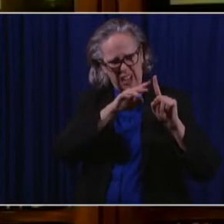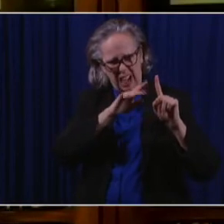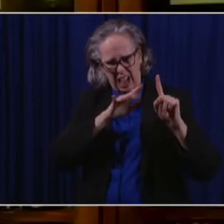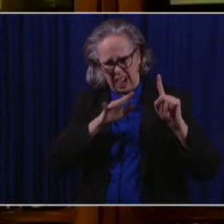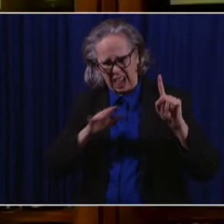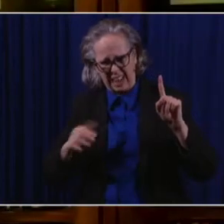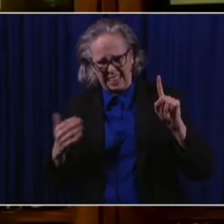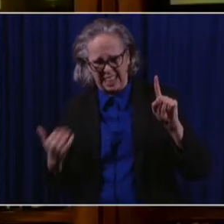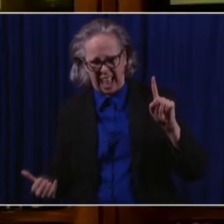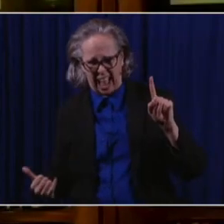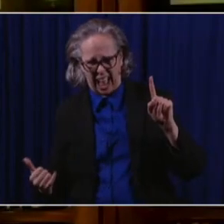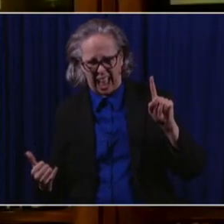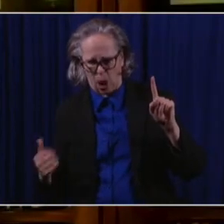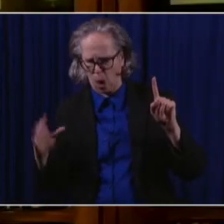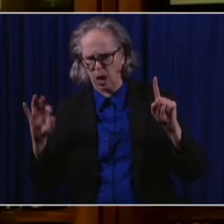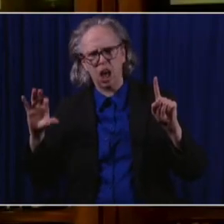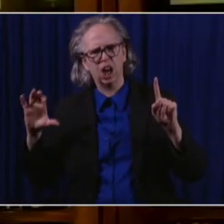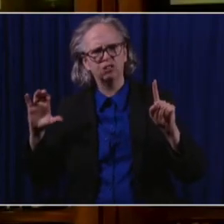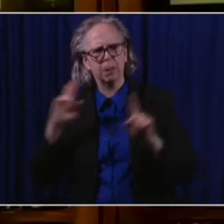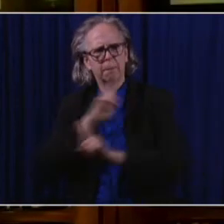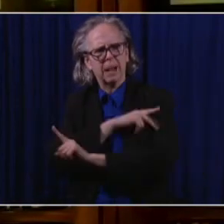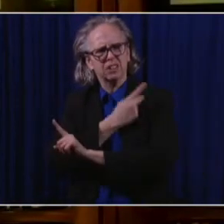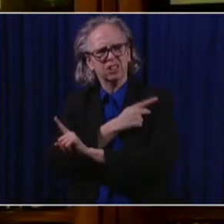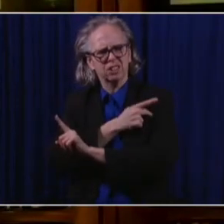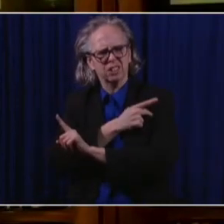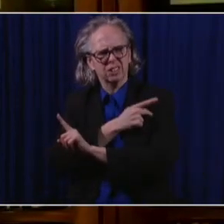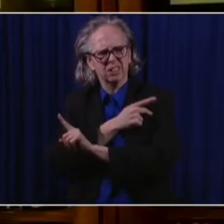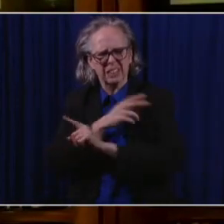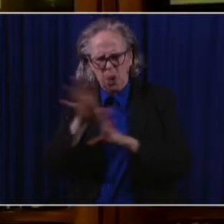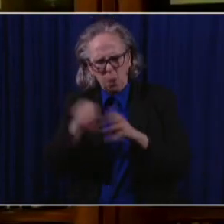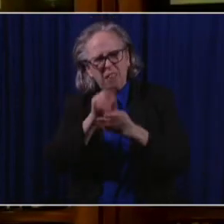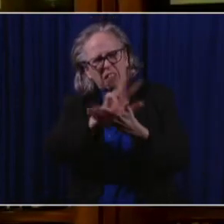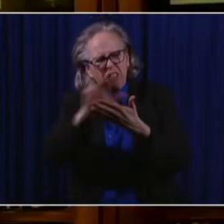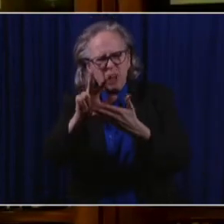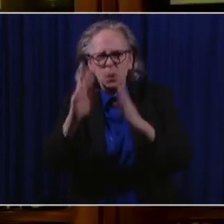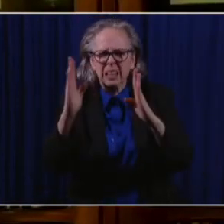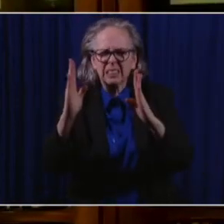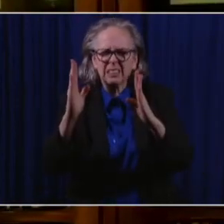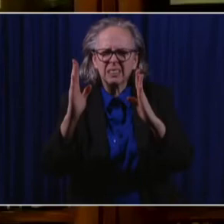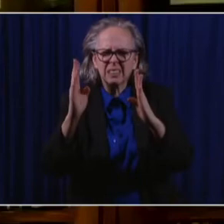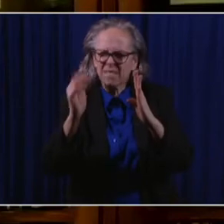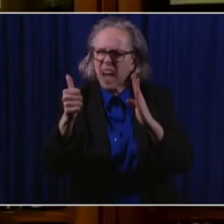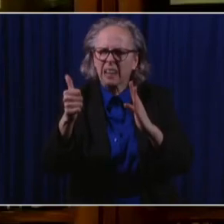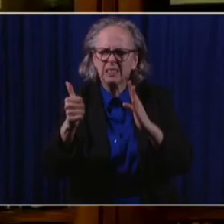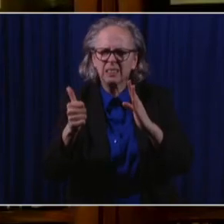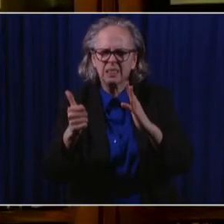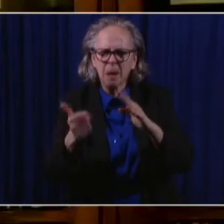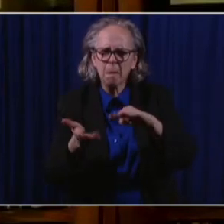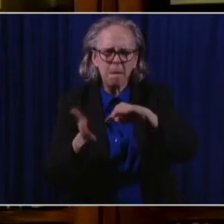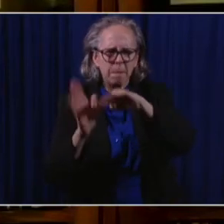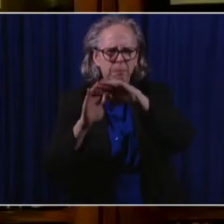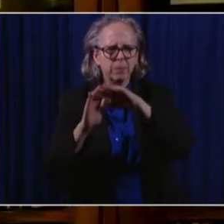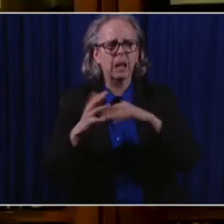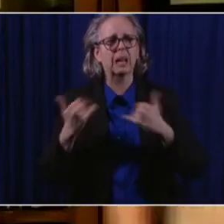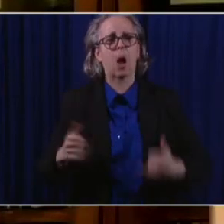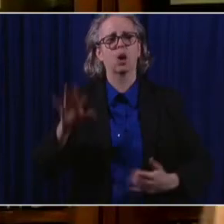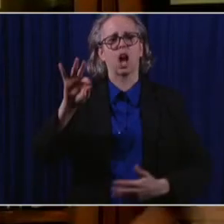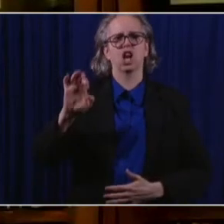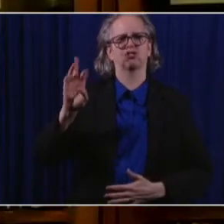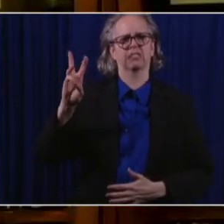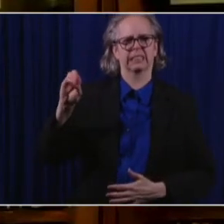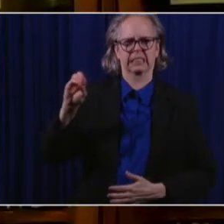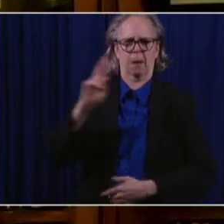crossing 900 patients, not even 3 weeks later. And today we sit at 960 patients, ready to